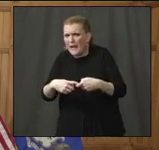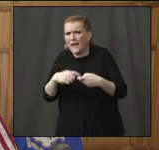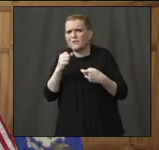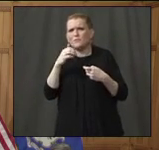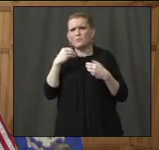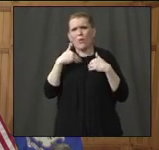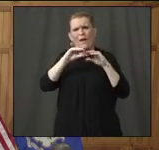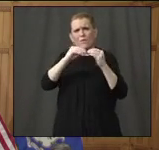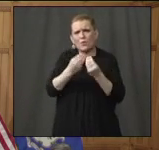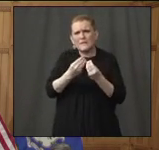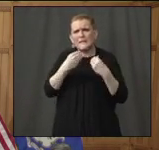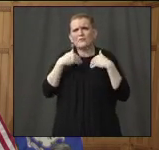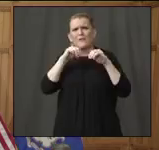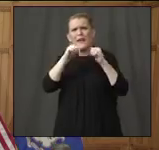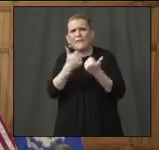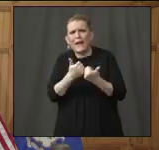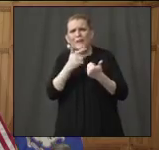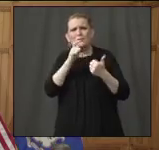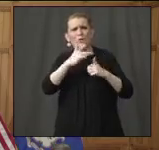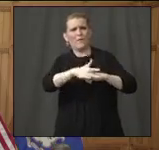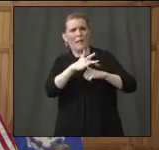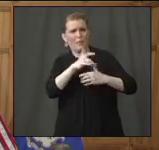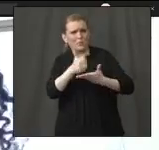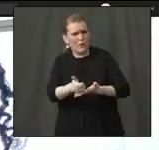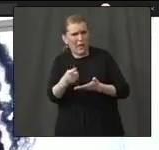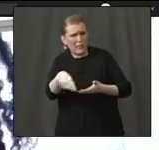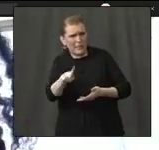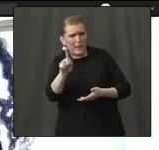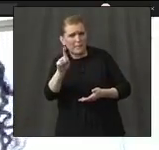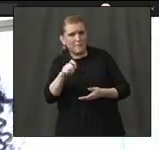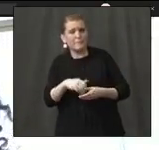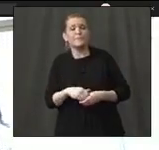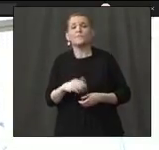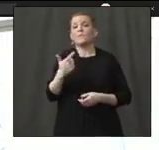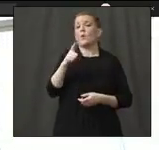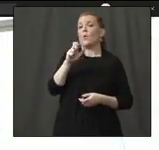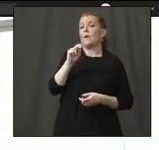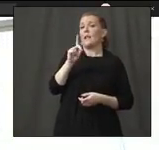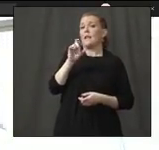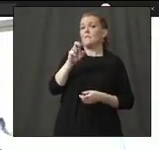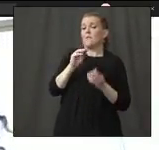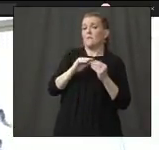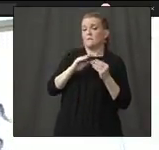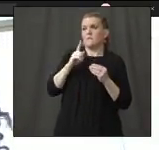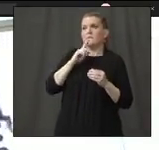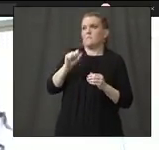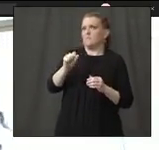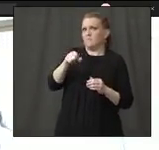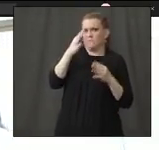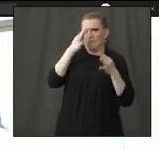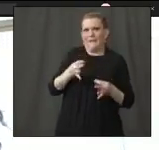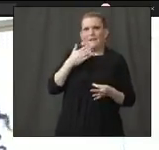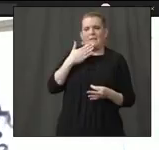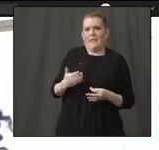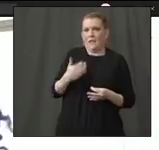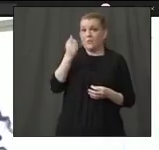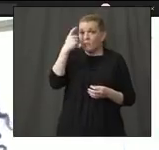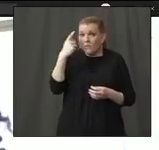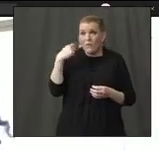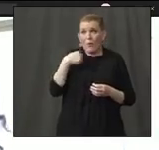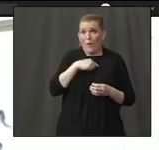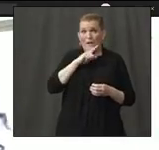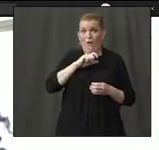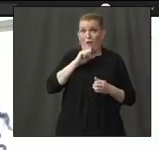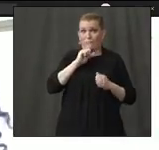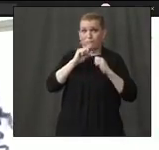Thank you for that question. Absolutely. And so again, we continue to get smarter and better at this in real time and